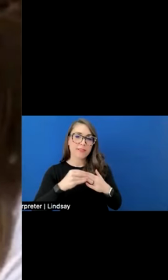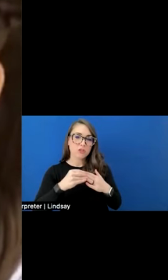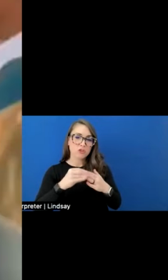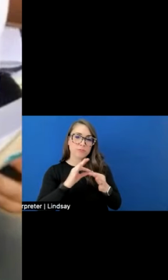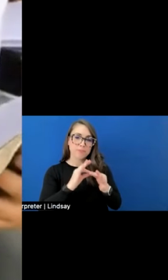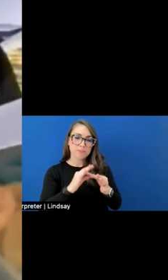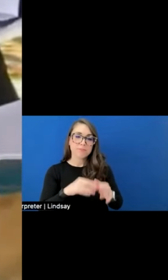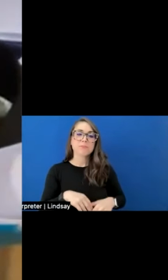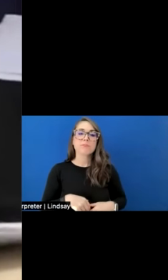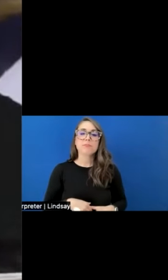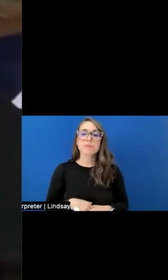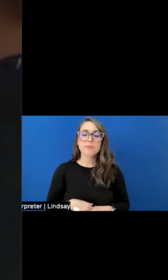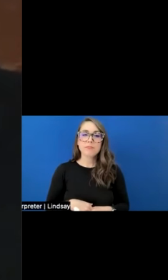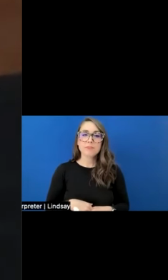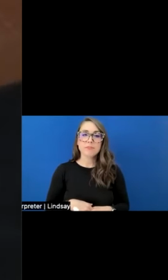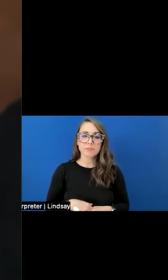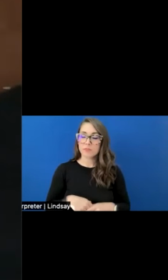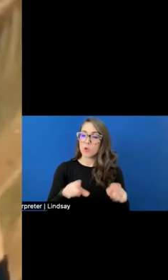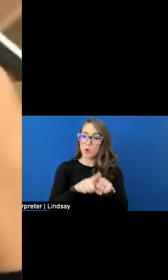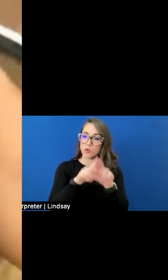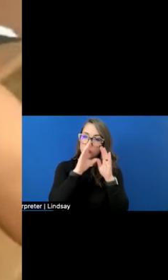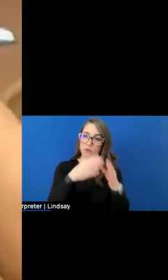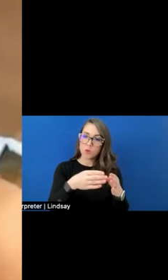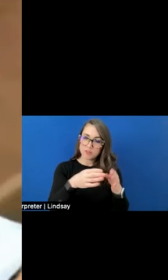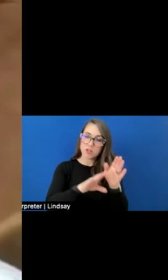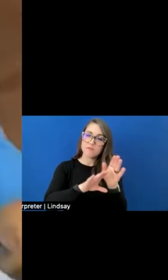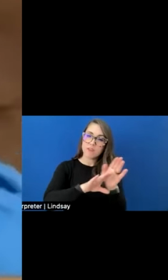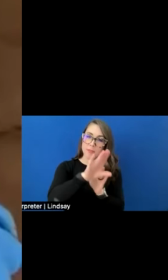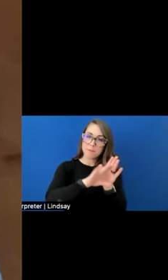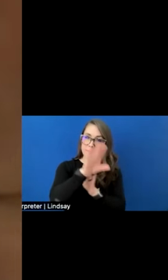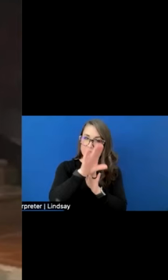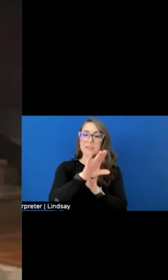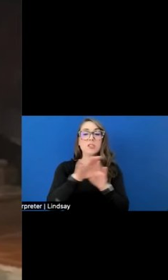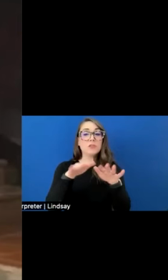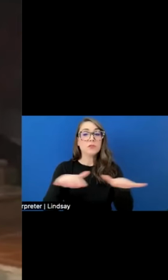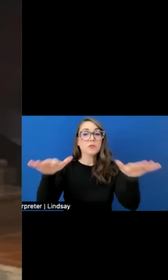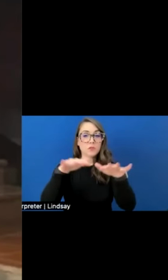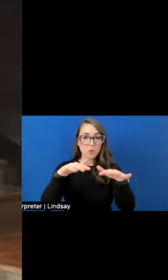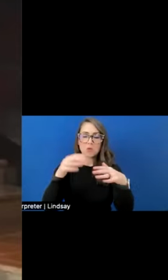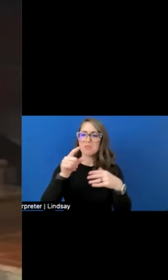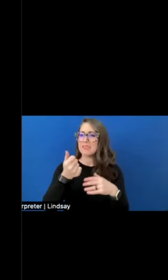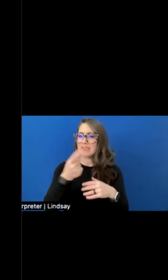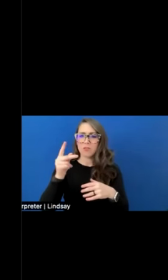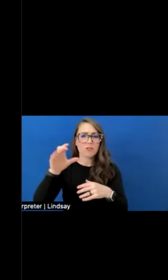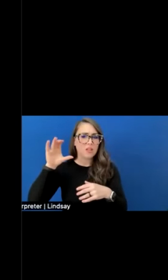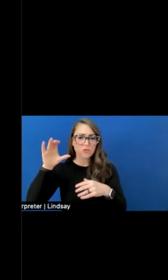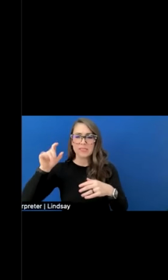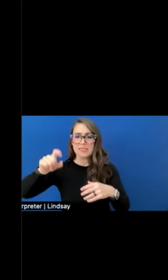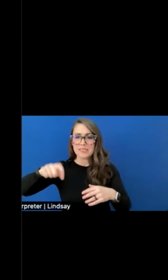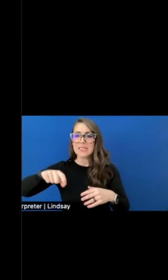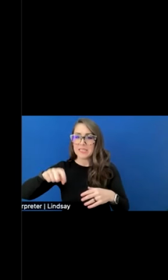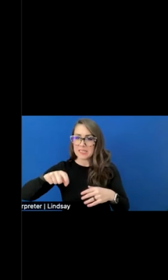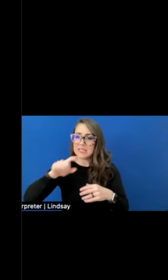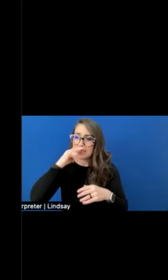focused on development among hundreds of new, very needy kids in central Paraguay. The focus was on literacy,